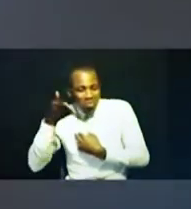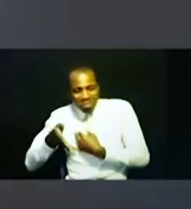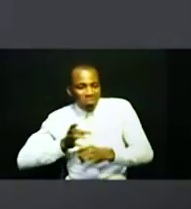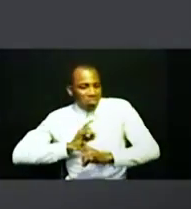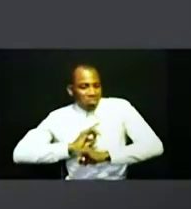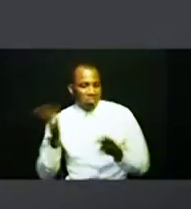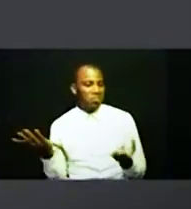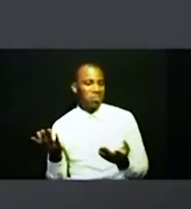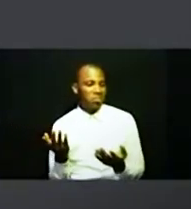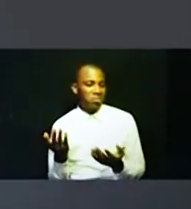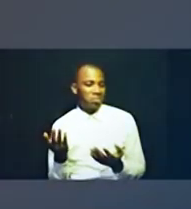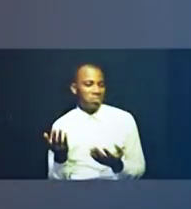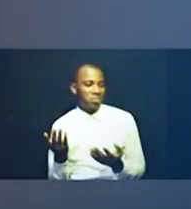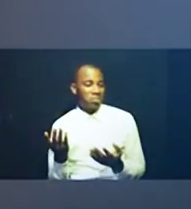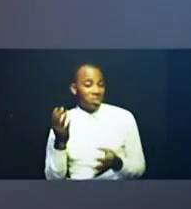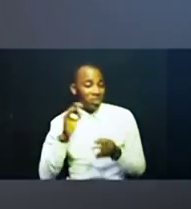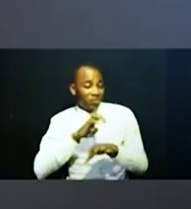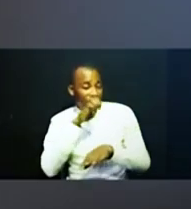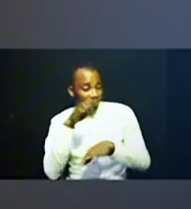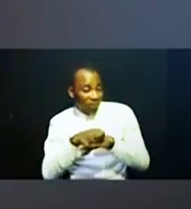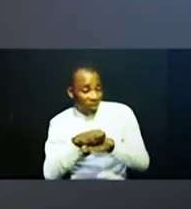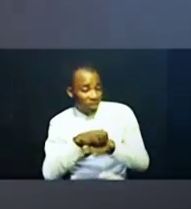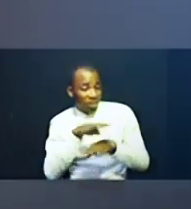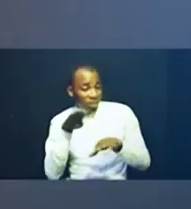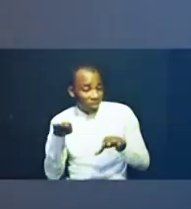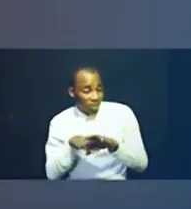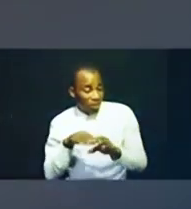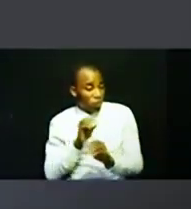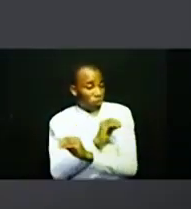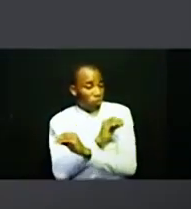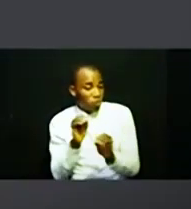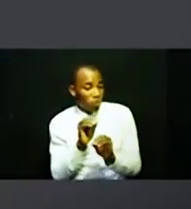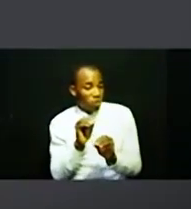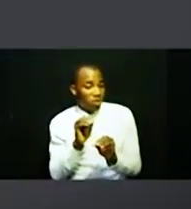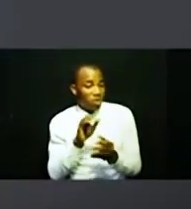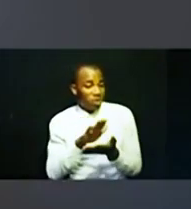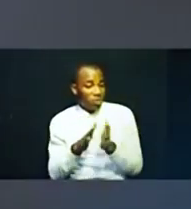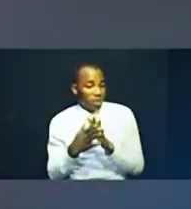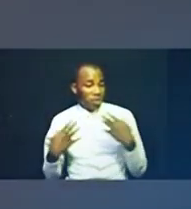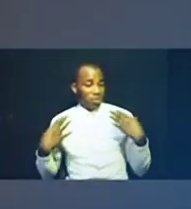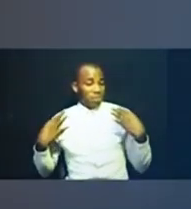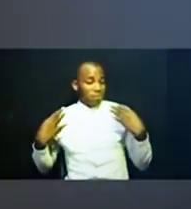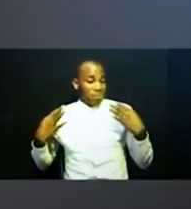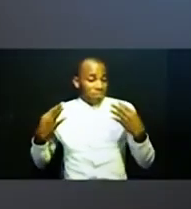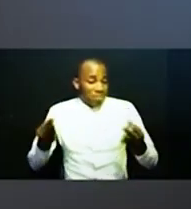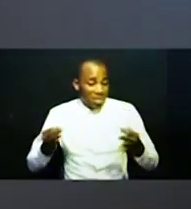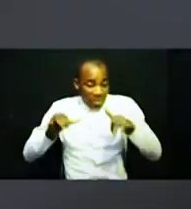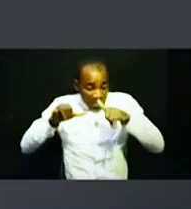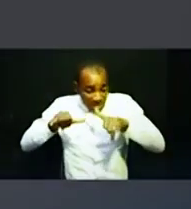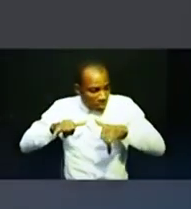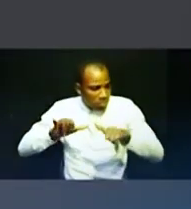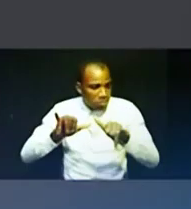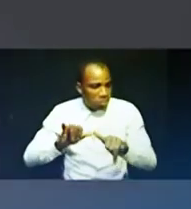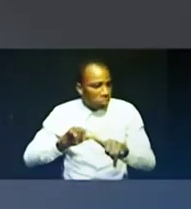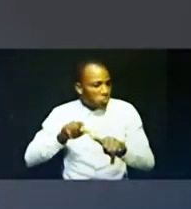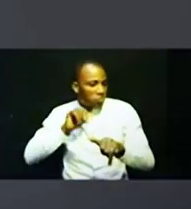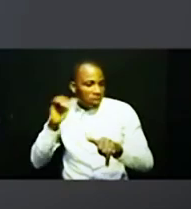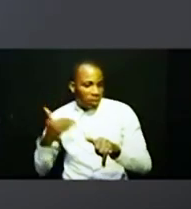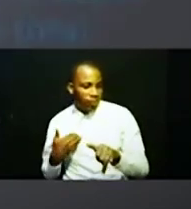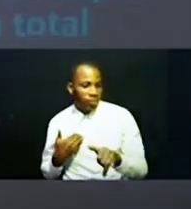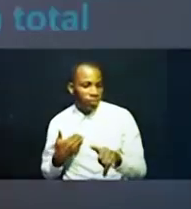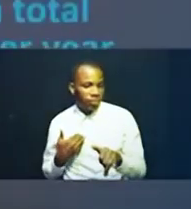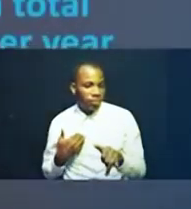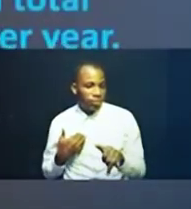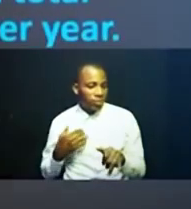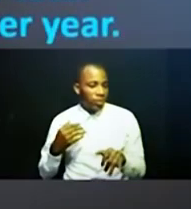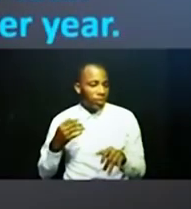semuntimintina musa. It does not have the permanence. Eni sa etumwache ene afibo ntina hono. It does not